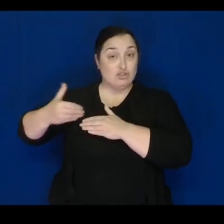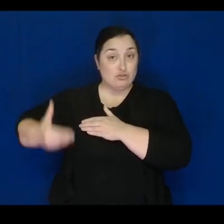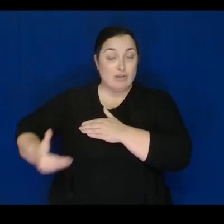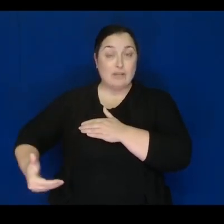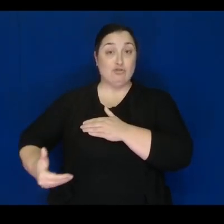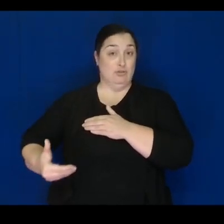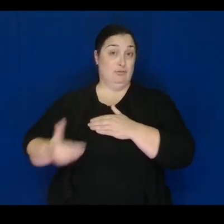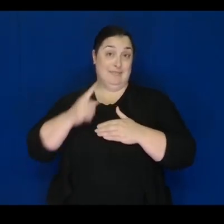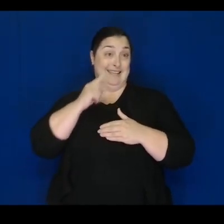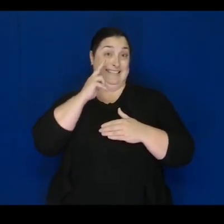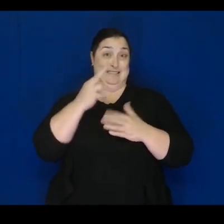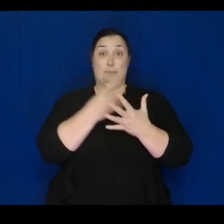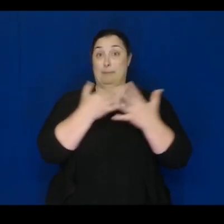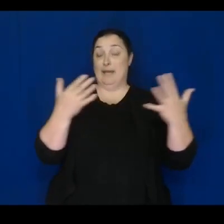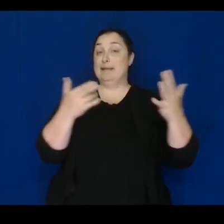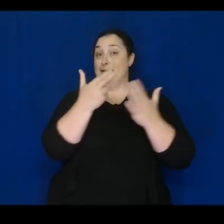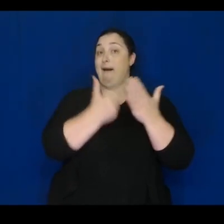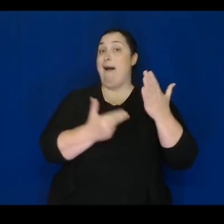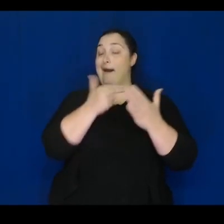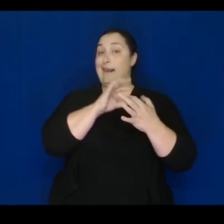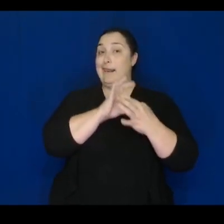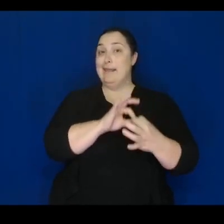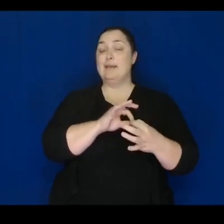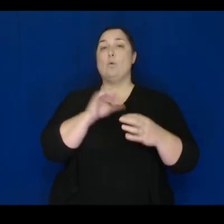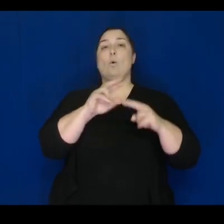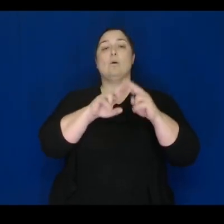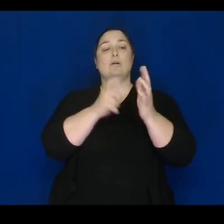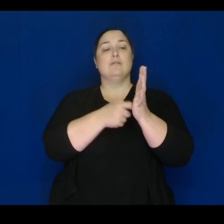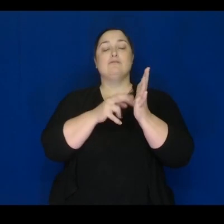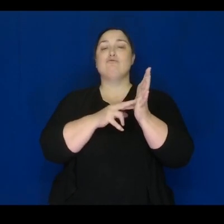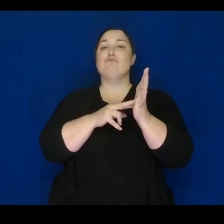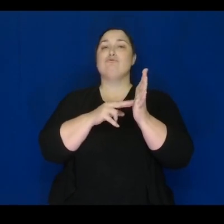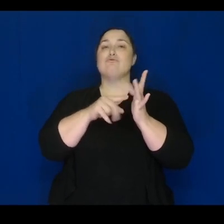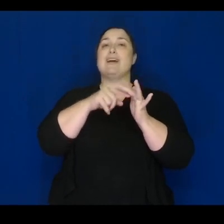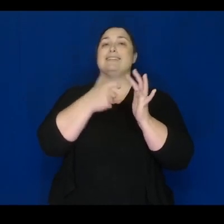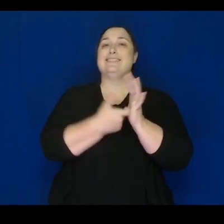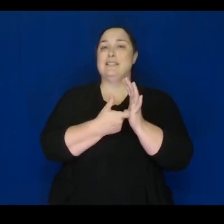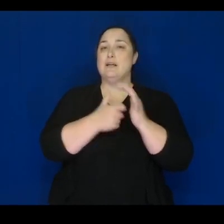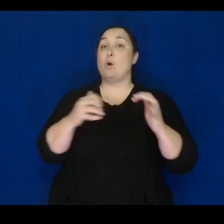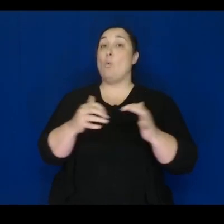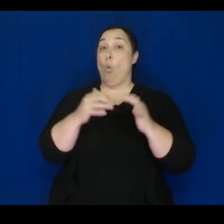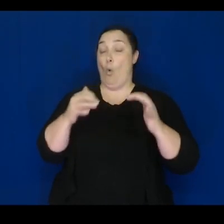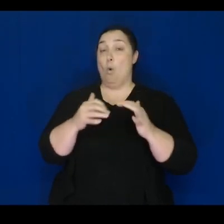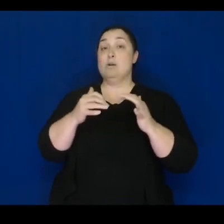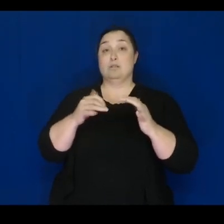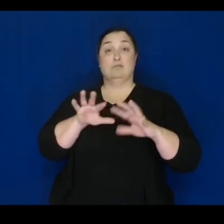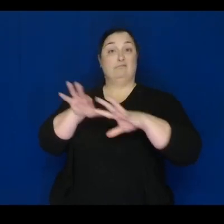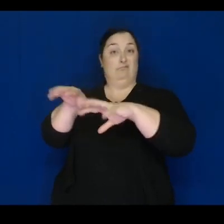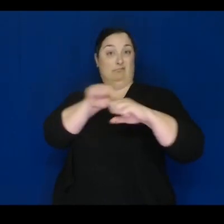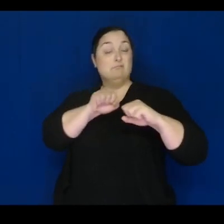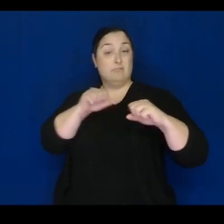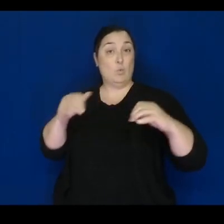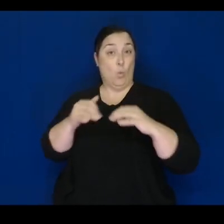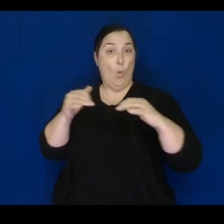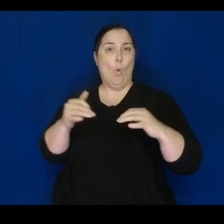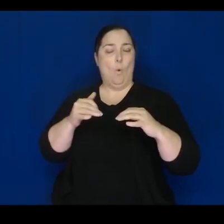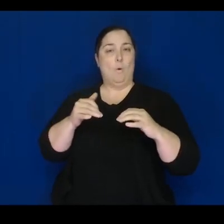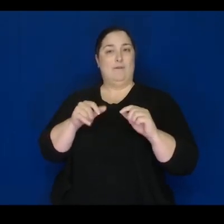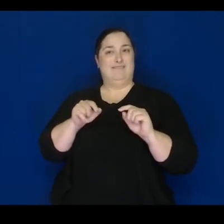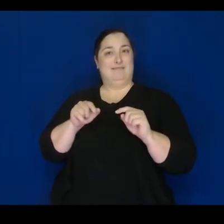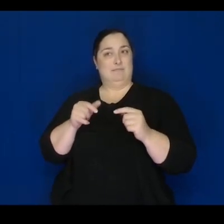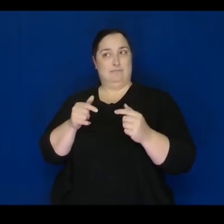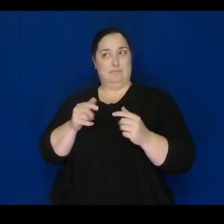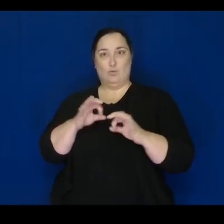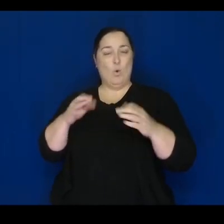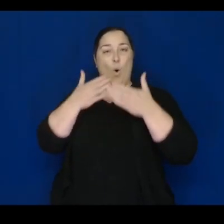artworks on the walls here, whether it's the frontier wars, things that we don't really tend to talk about. But art is a way for us to talk about these